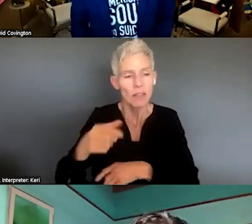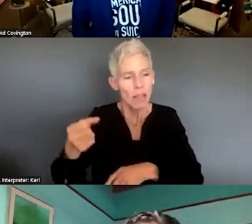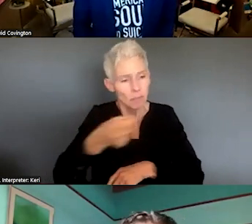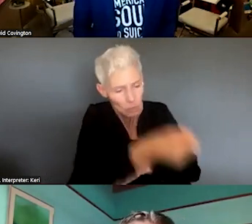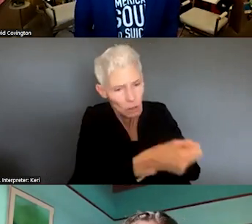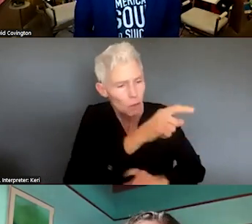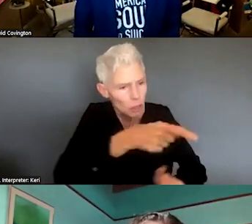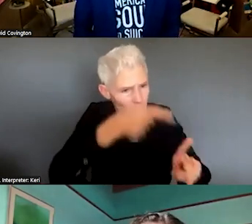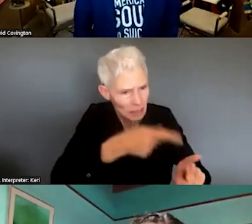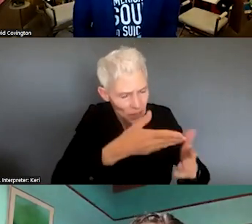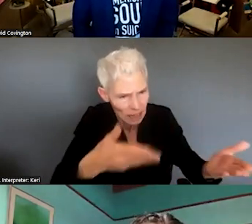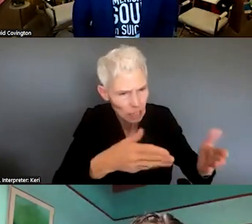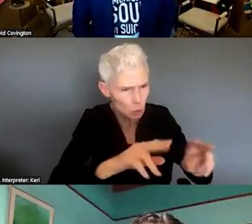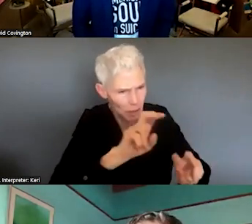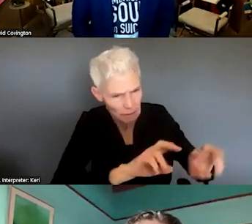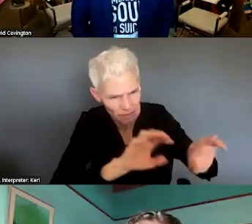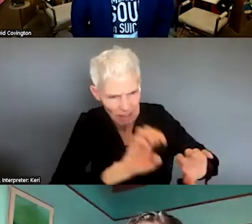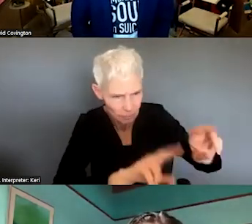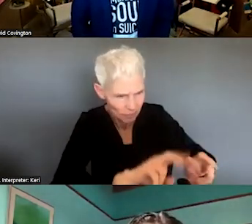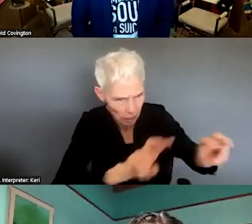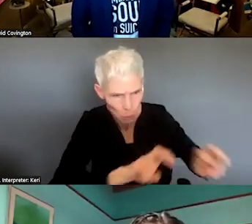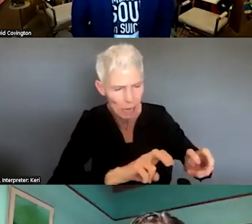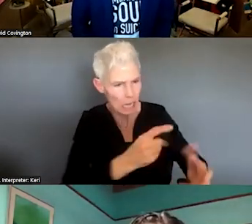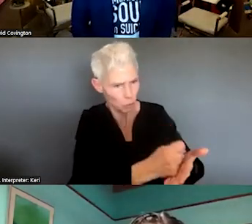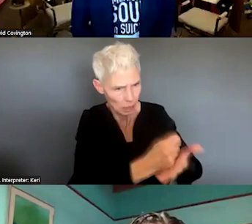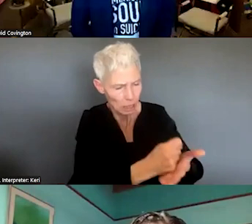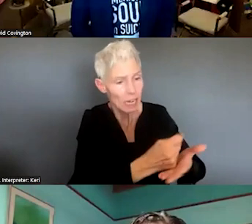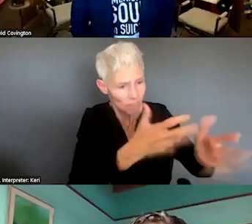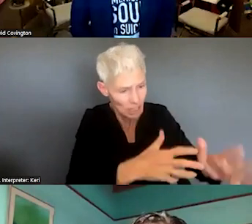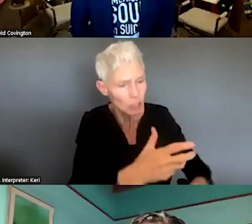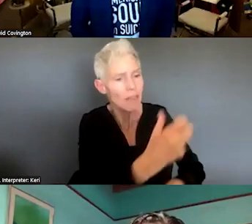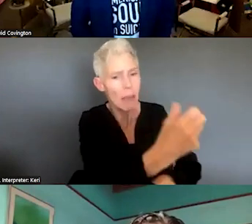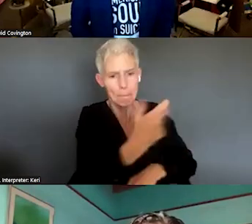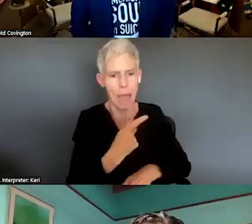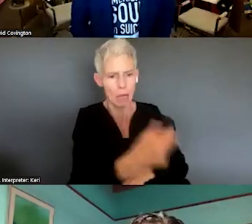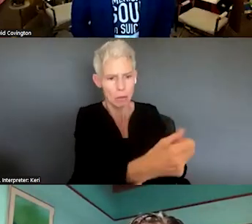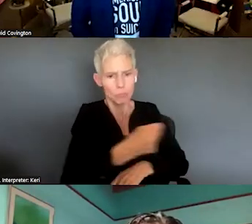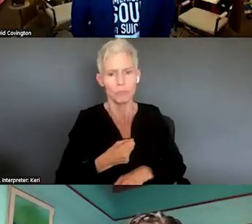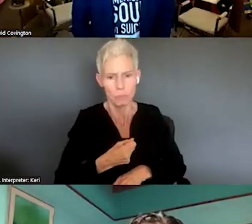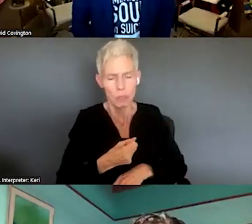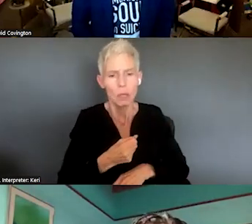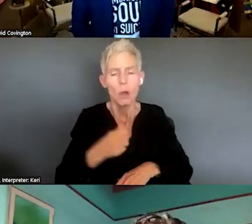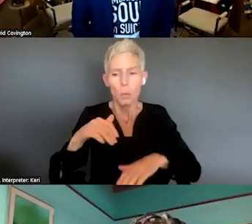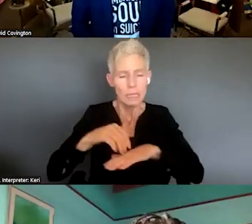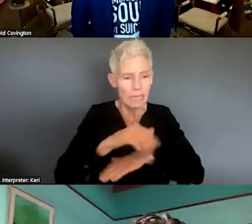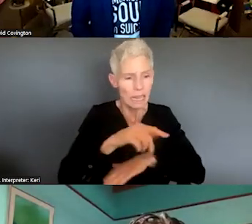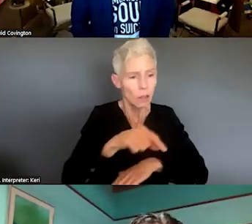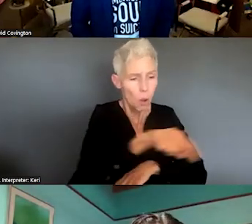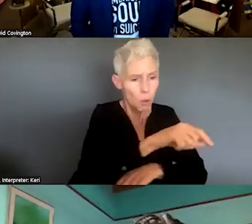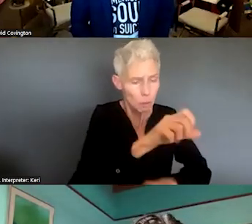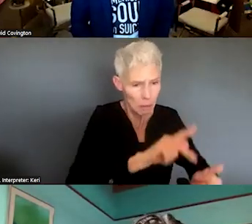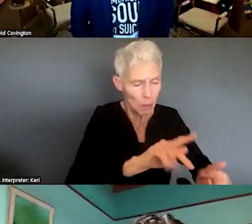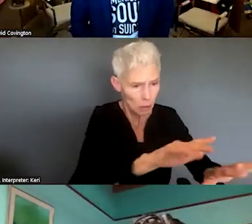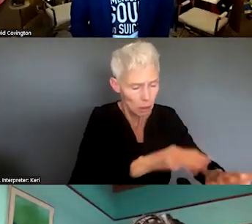back. That's the other thing. No one likes to feel dumped on. They, we send people and then they know that we're going to take them back. And then they send